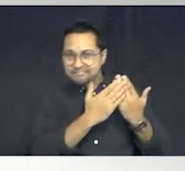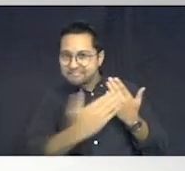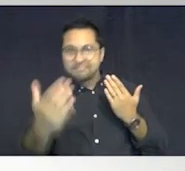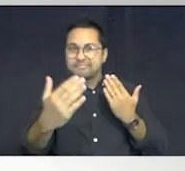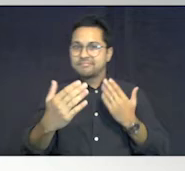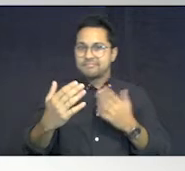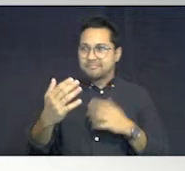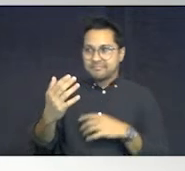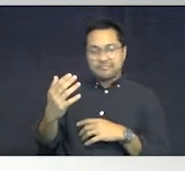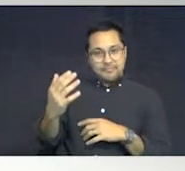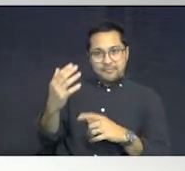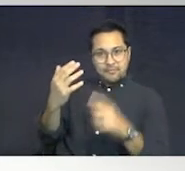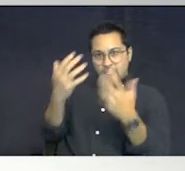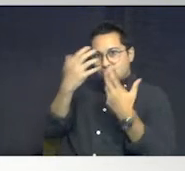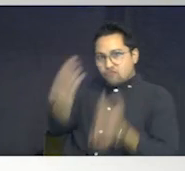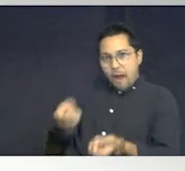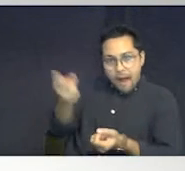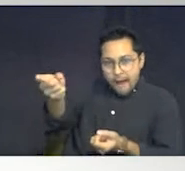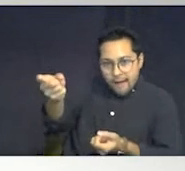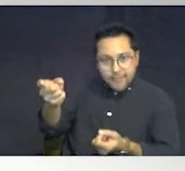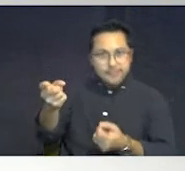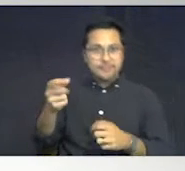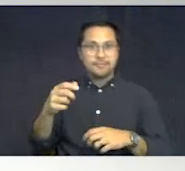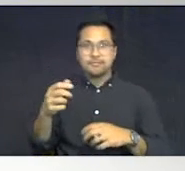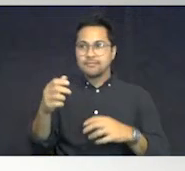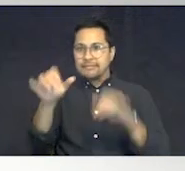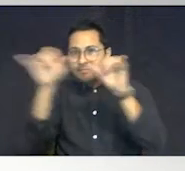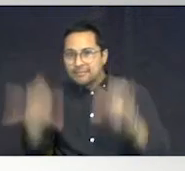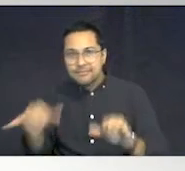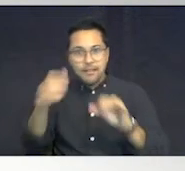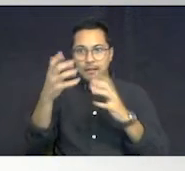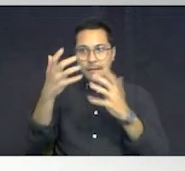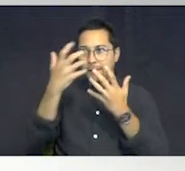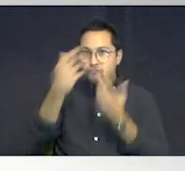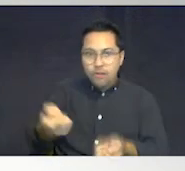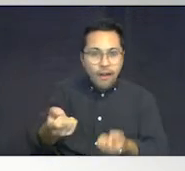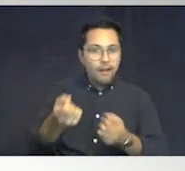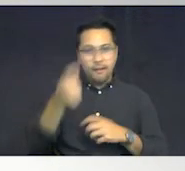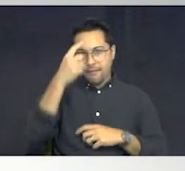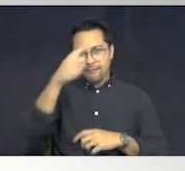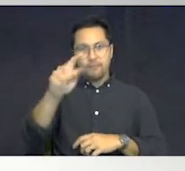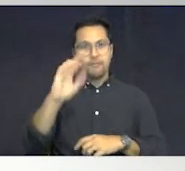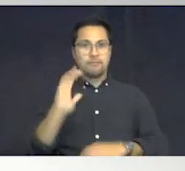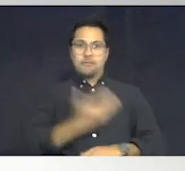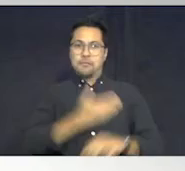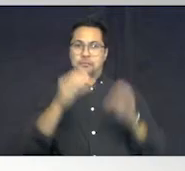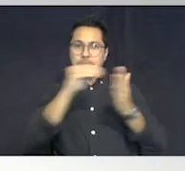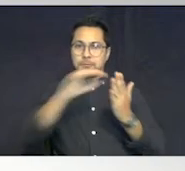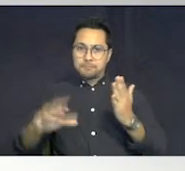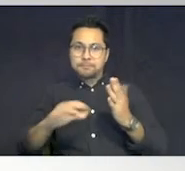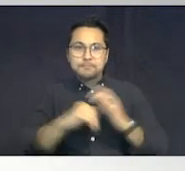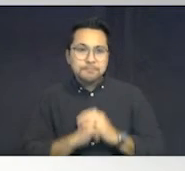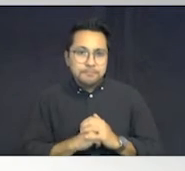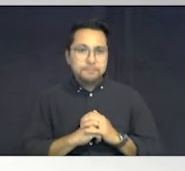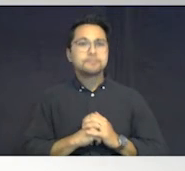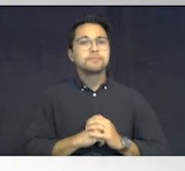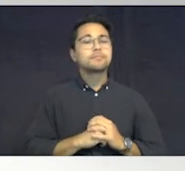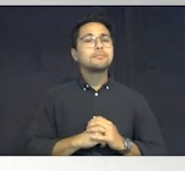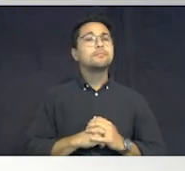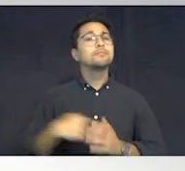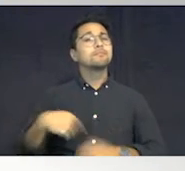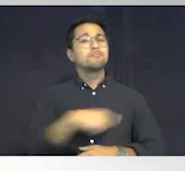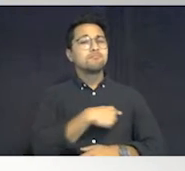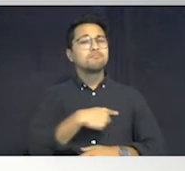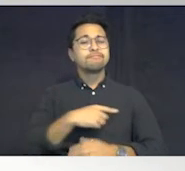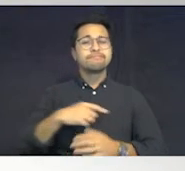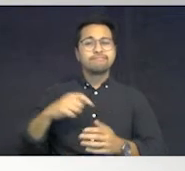or the system that's meant to provide appropriate services and instruction to our students. So we've worked very